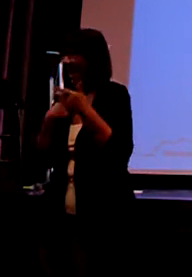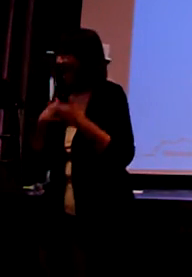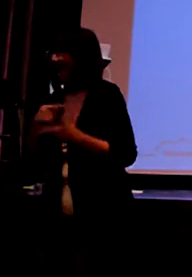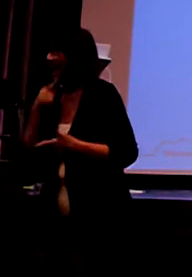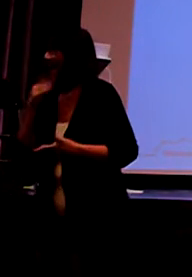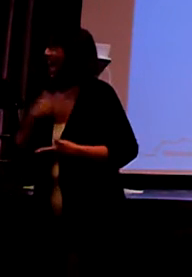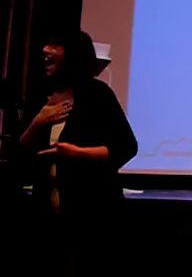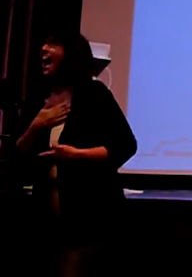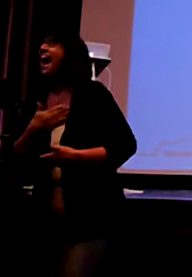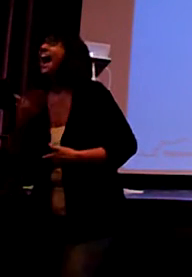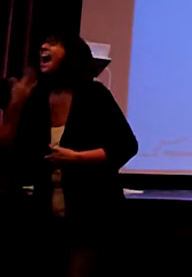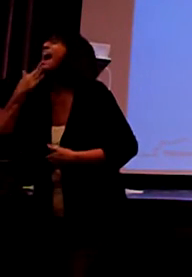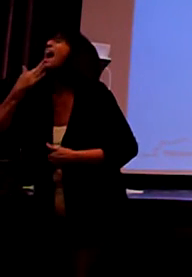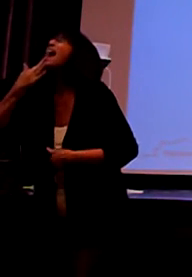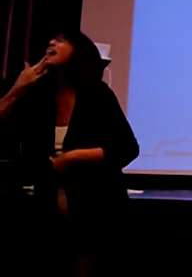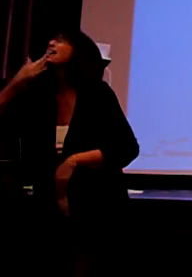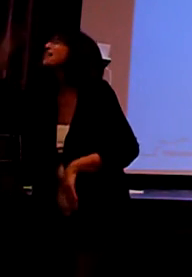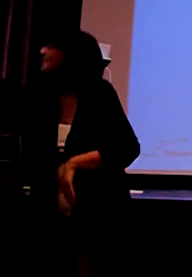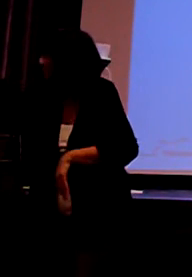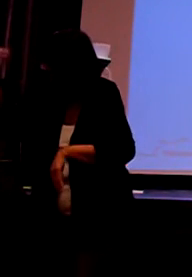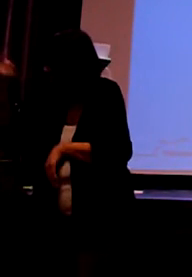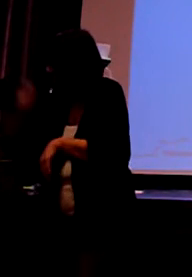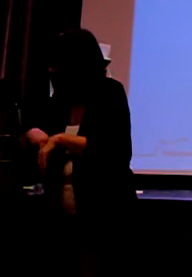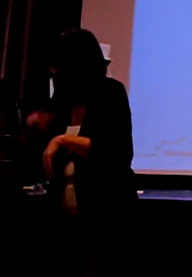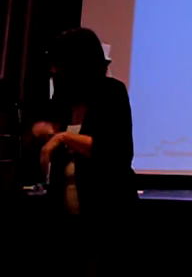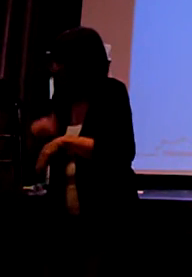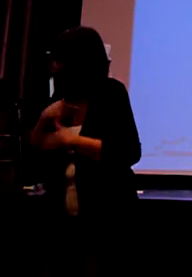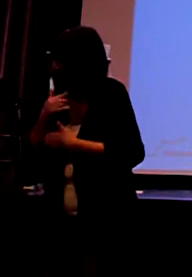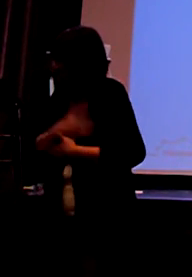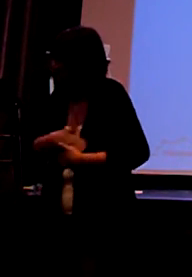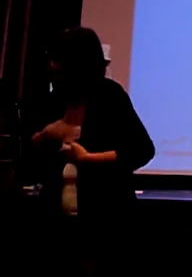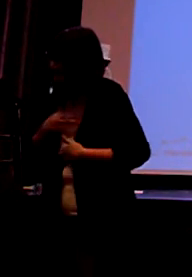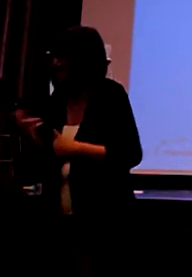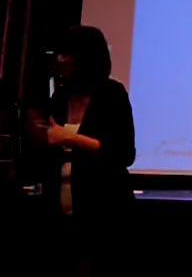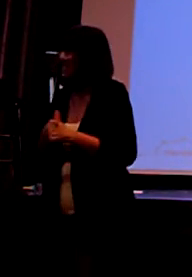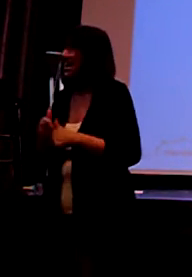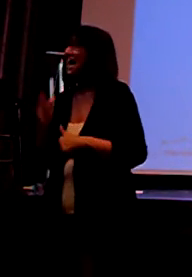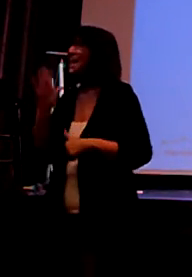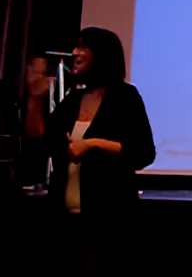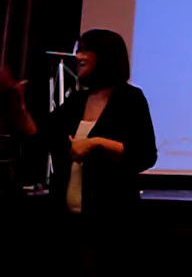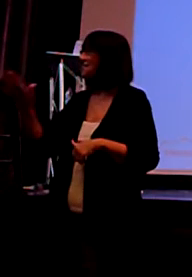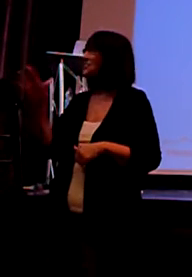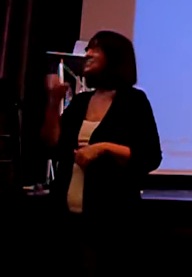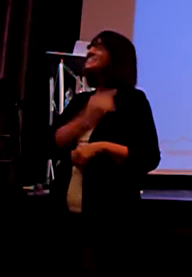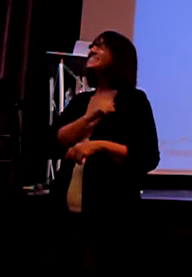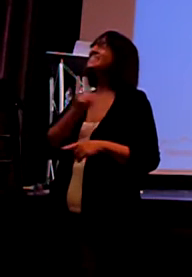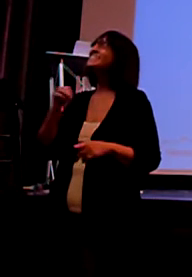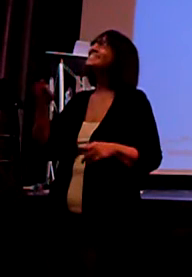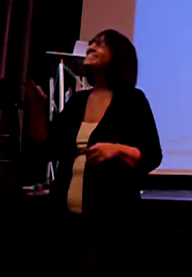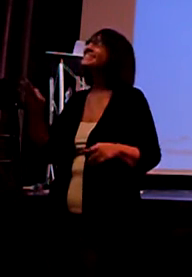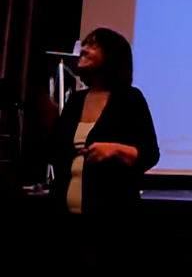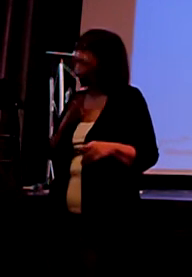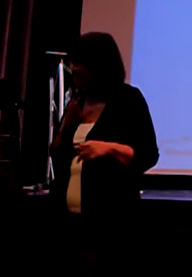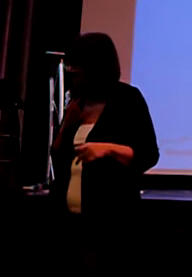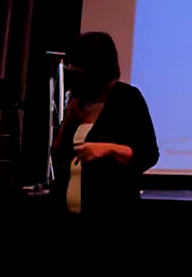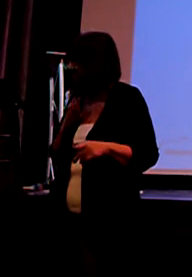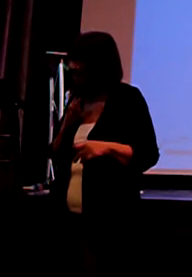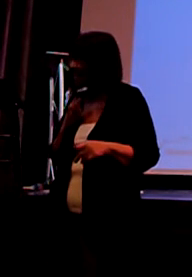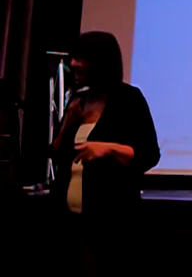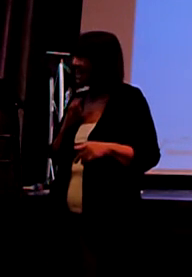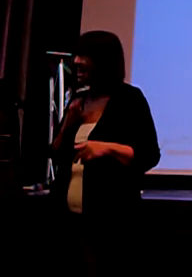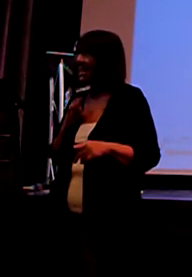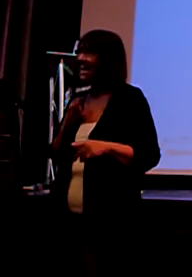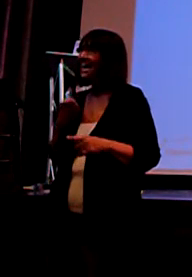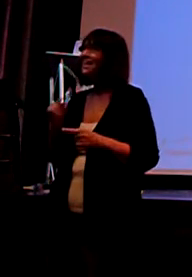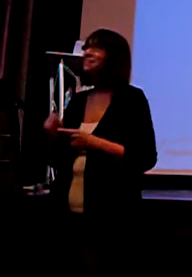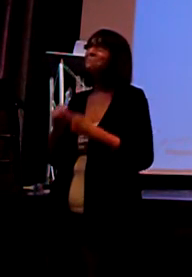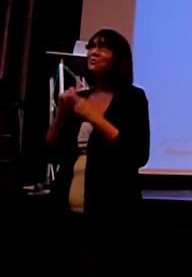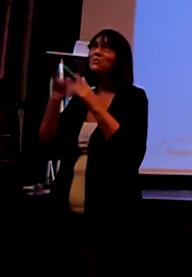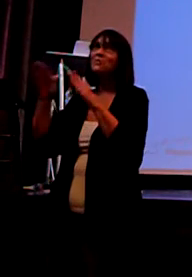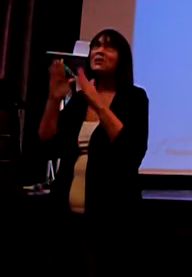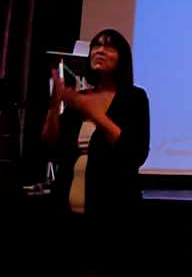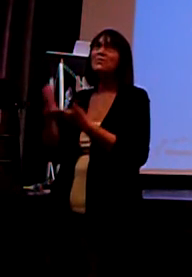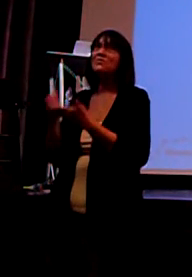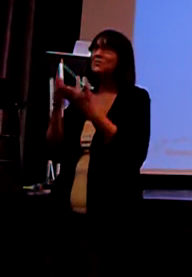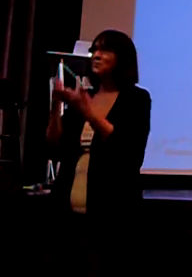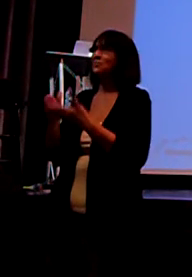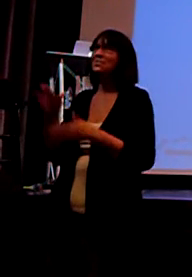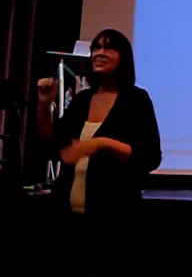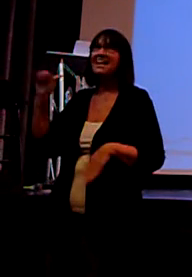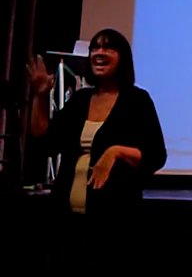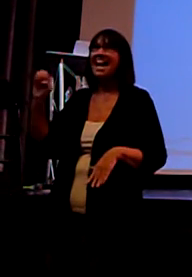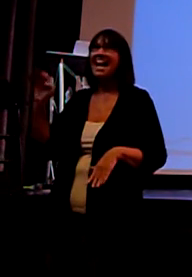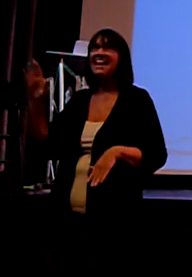having an unbelievable time. Your staff, especially that fantastic cruise director of